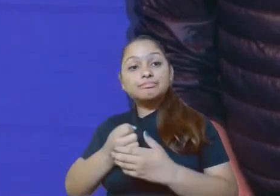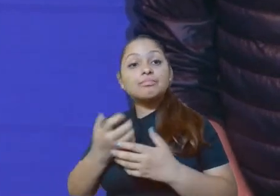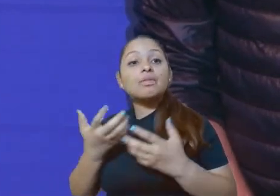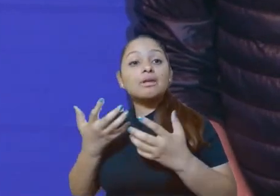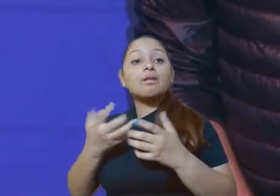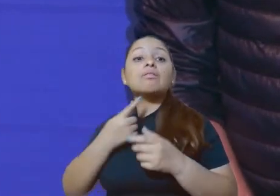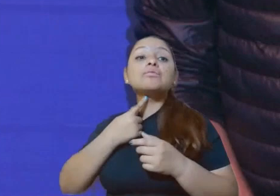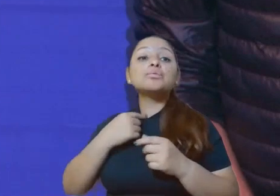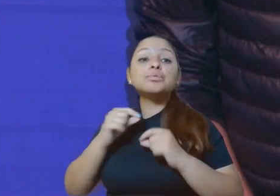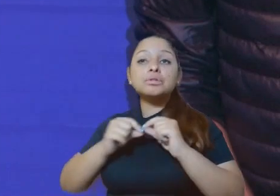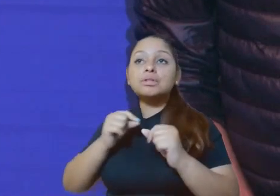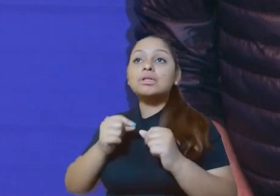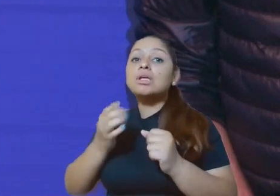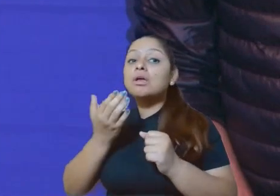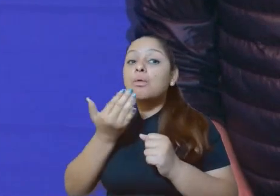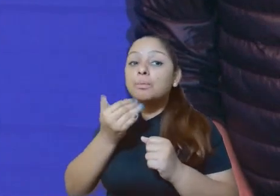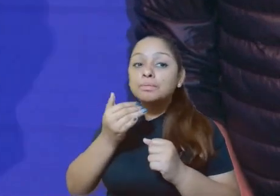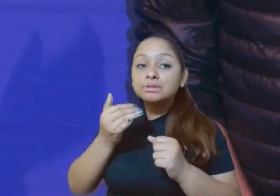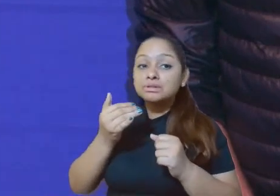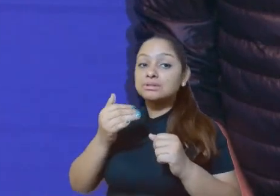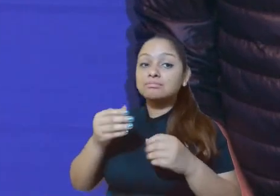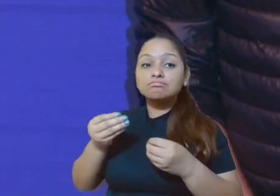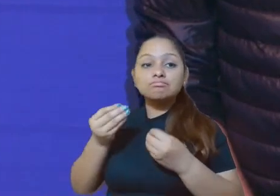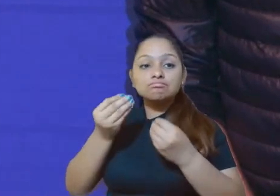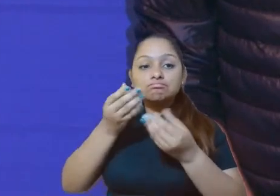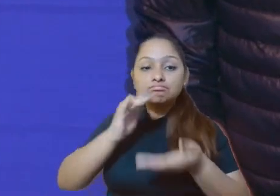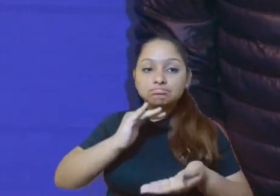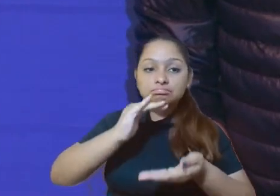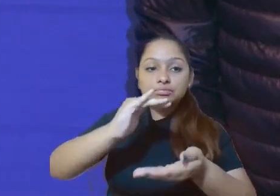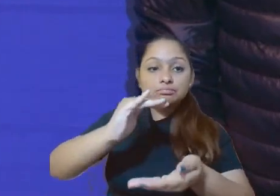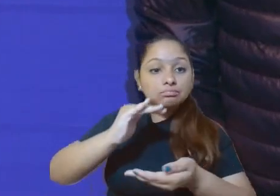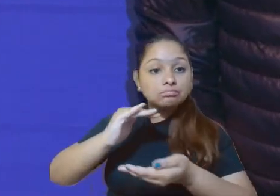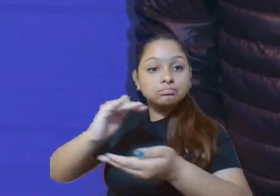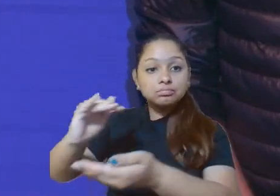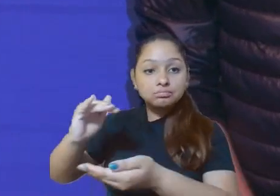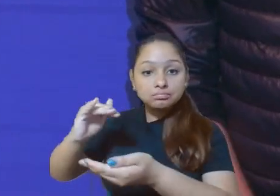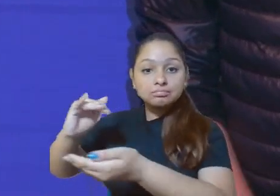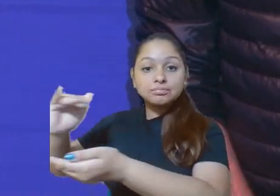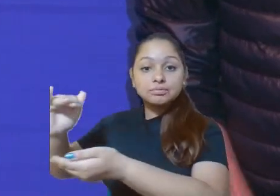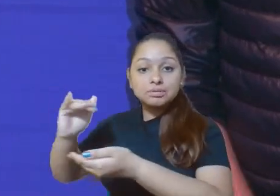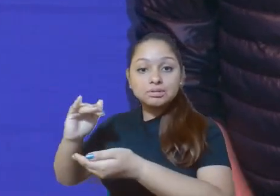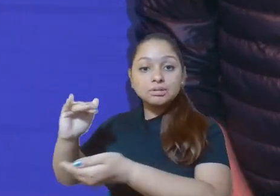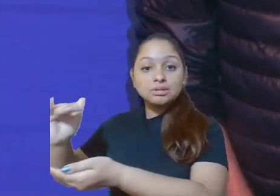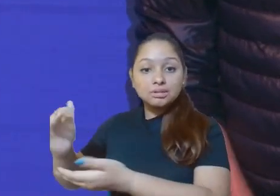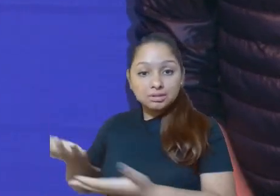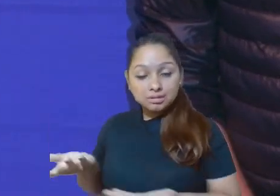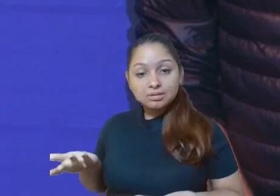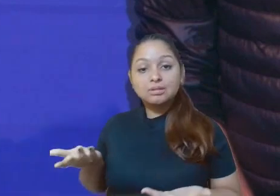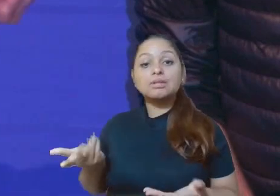these issues, and there are some startups that are using blockchain to give identity